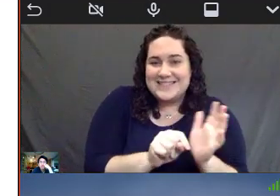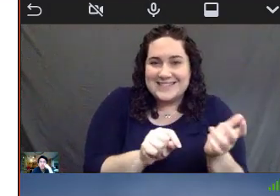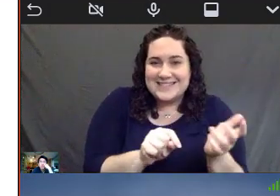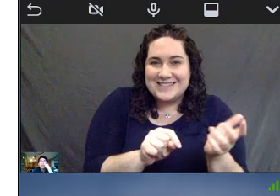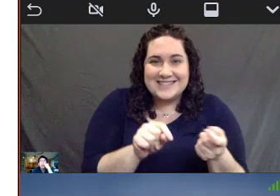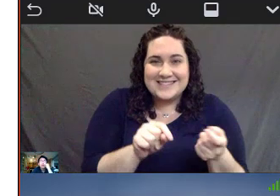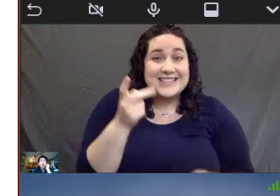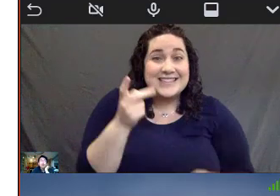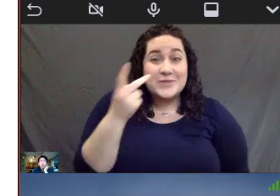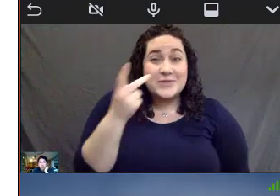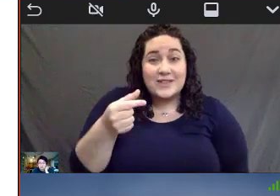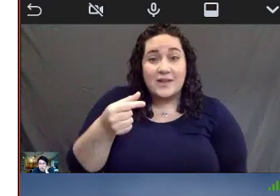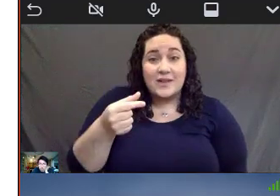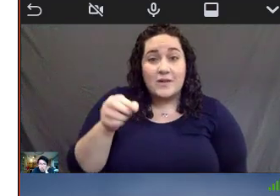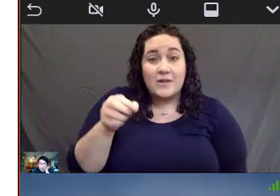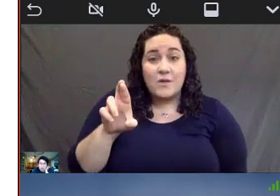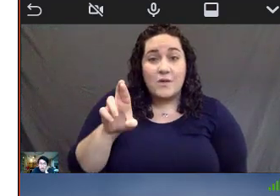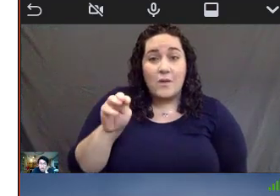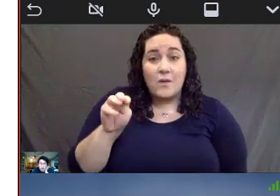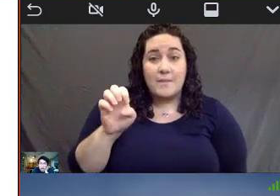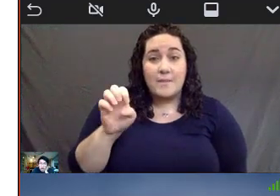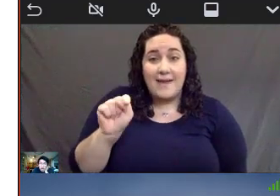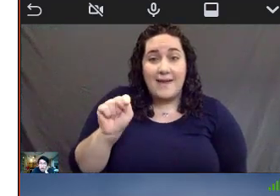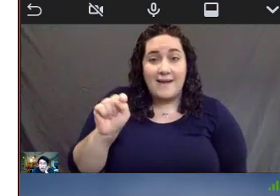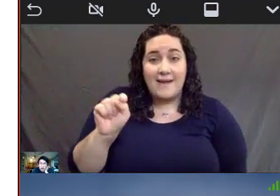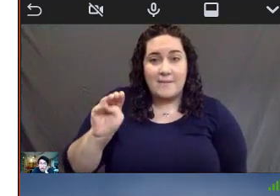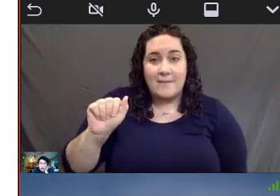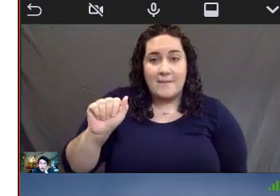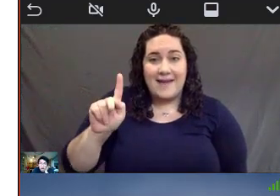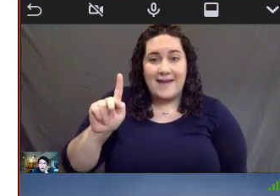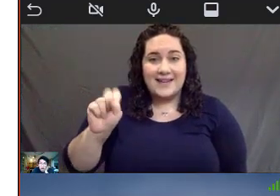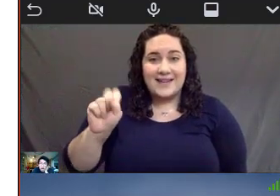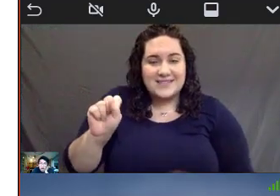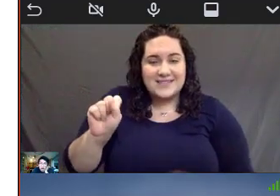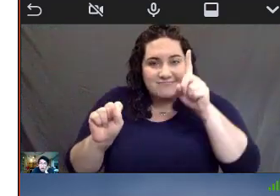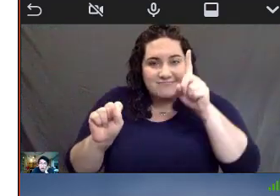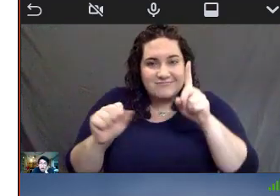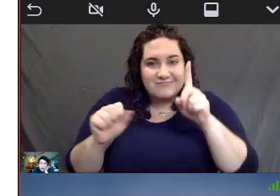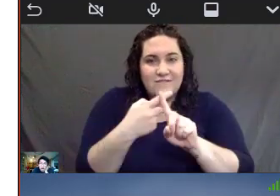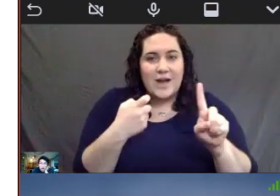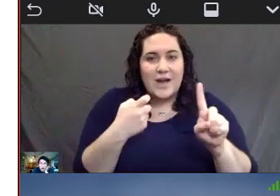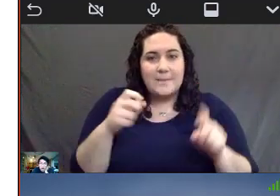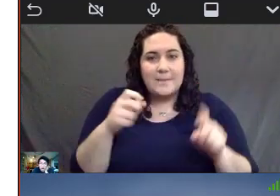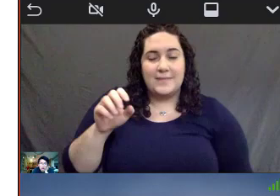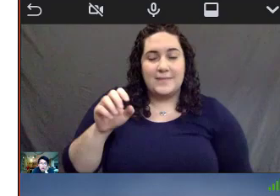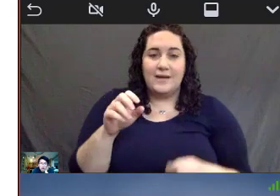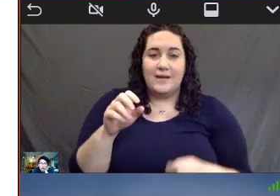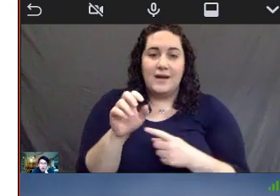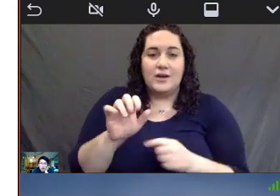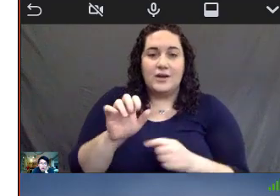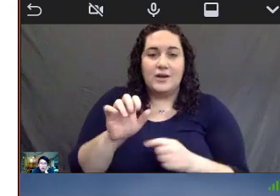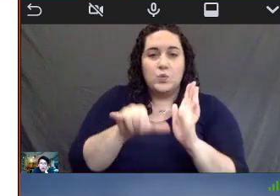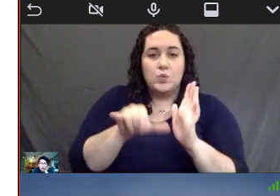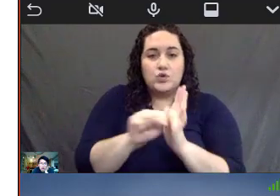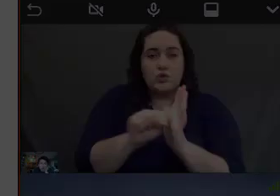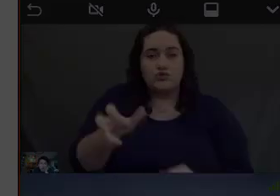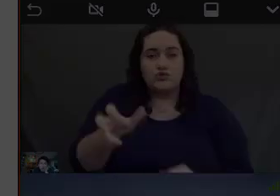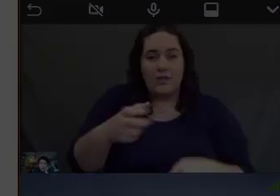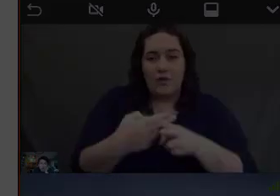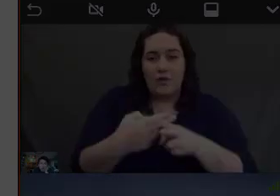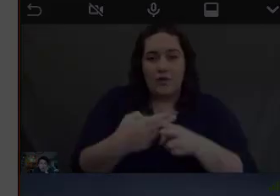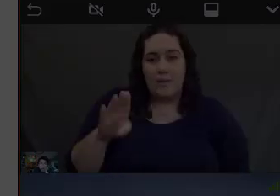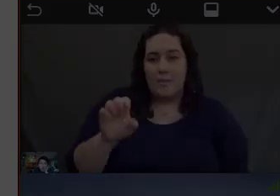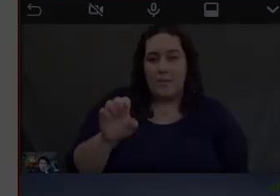is on the Bon Appetit channel, and they have a pastry chef, and she just makes, like in this case, she's